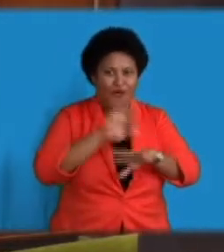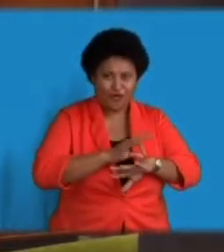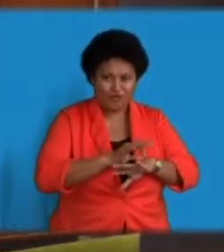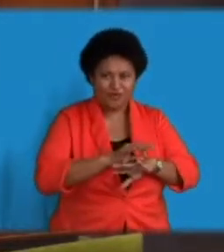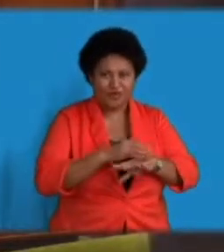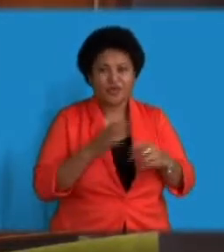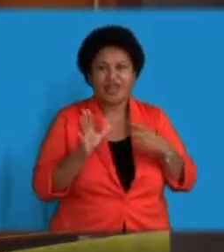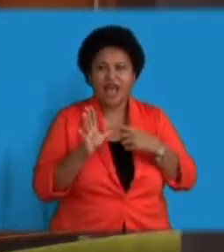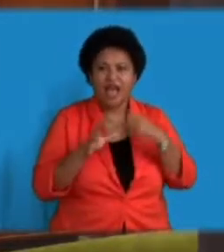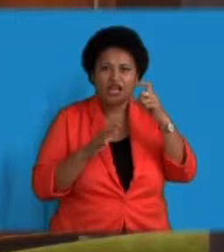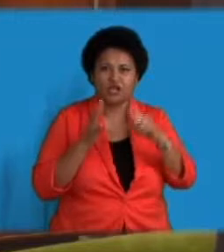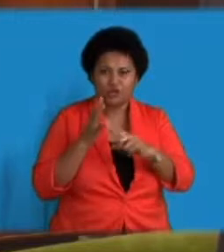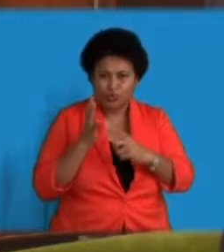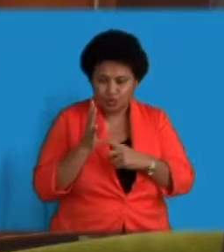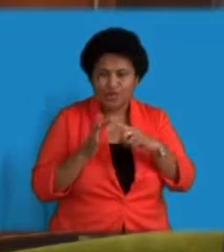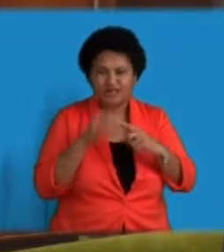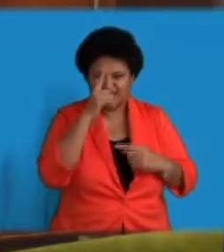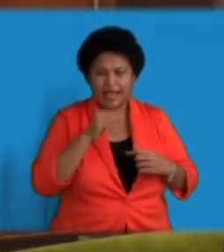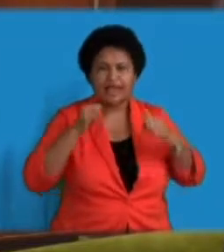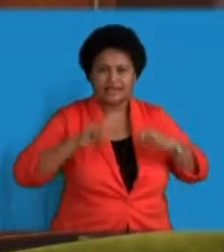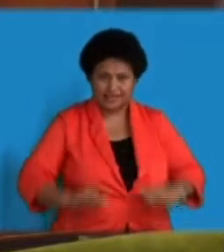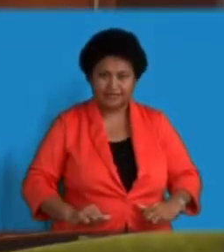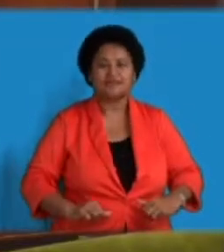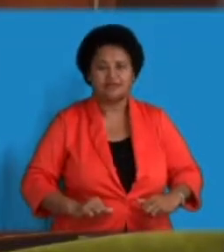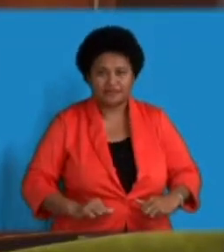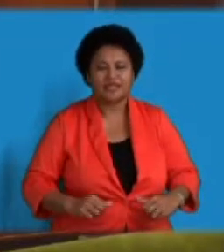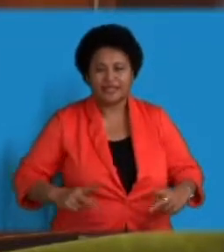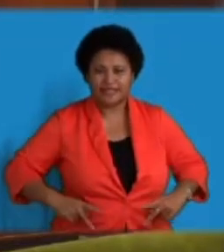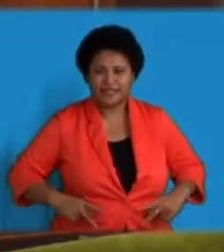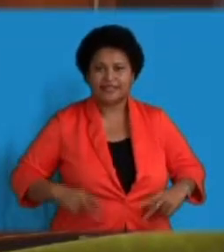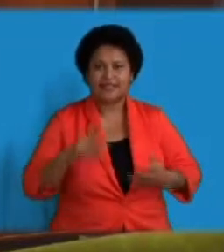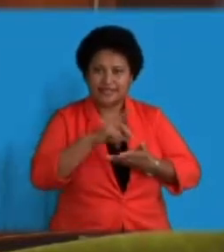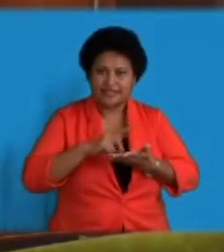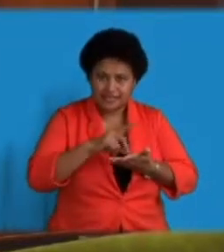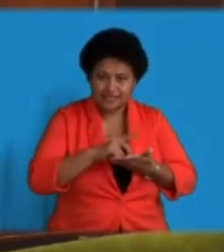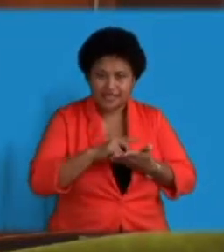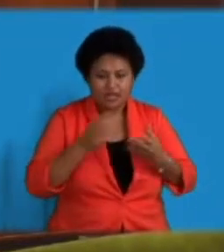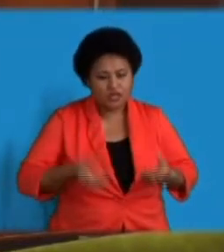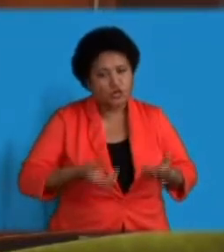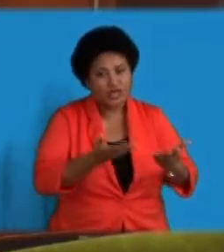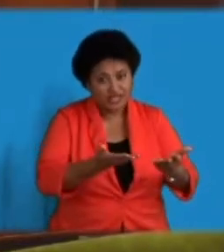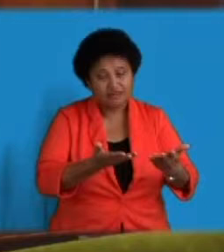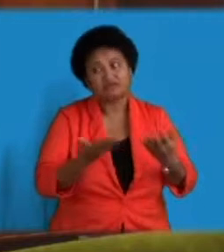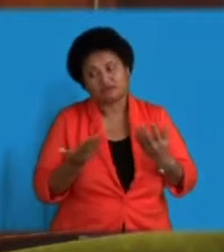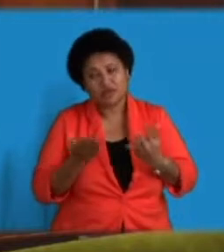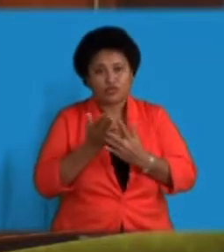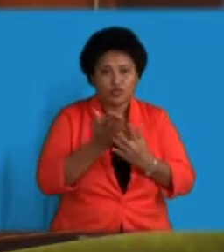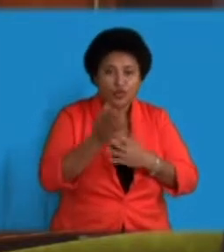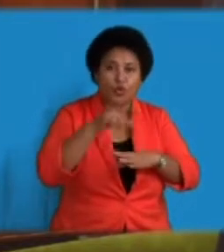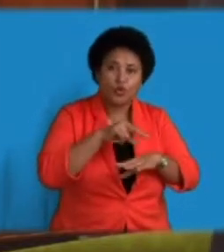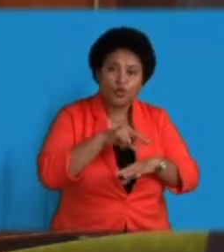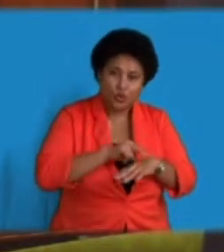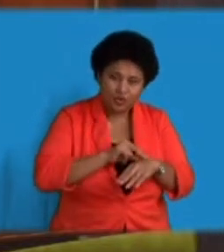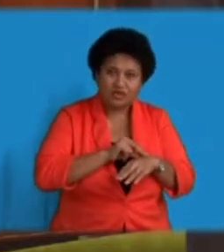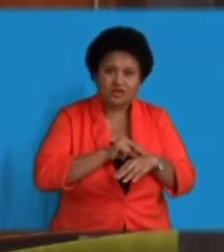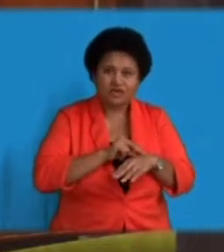acute reversible kidney disease. These are patients who are identified through clinical assessments by our doctors. They typically have